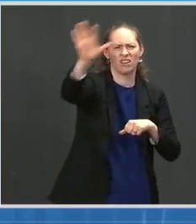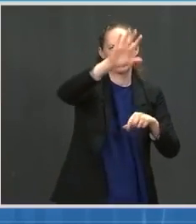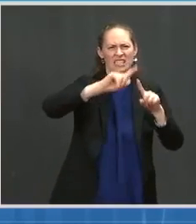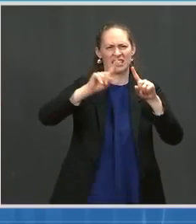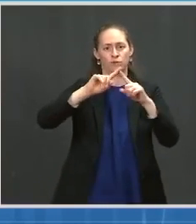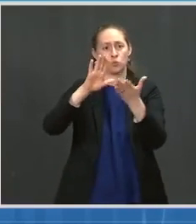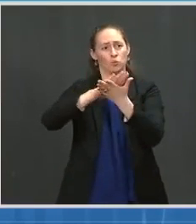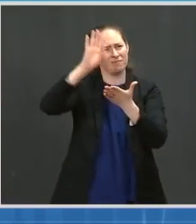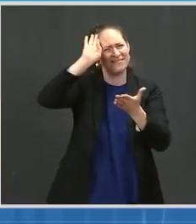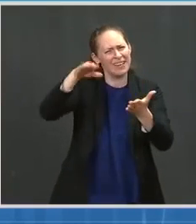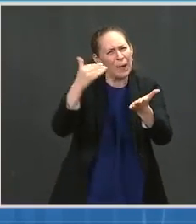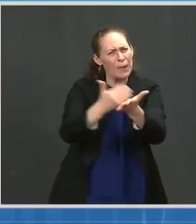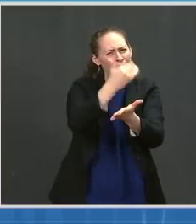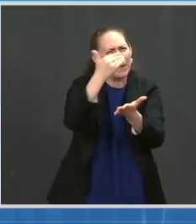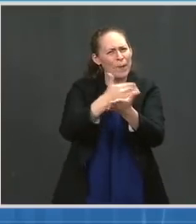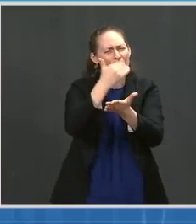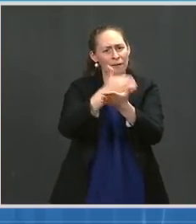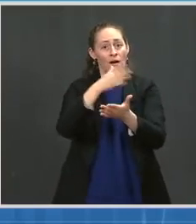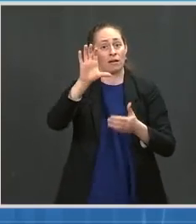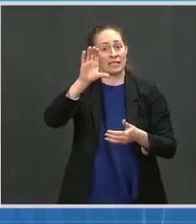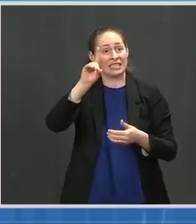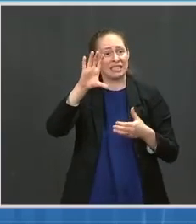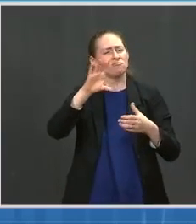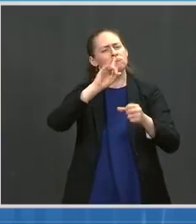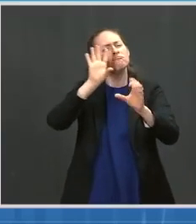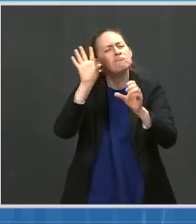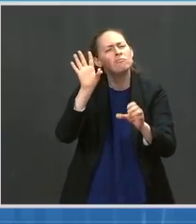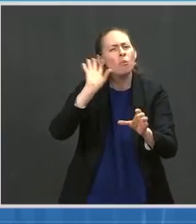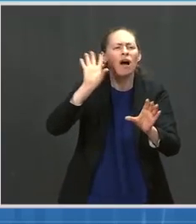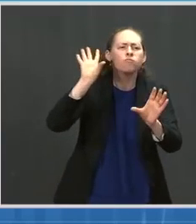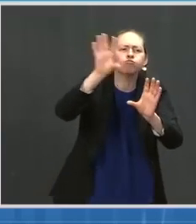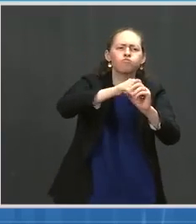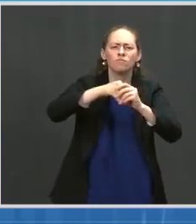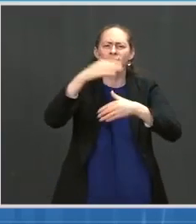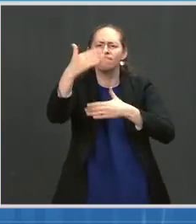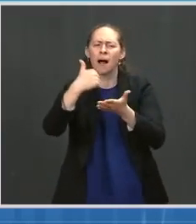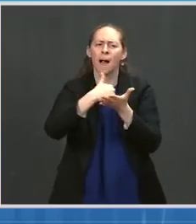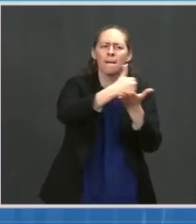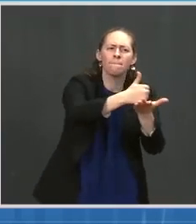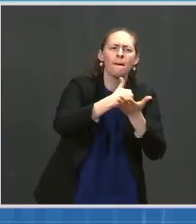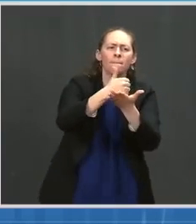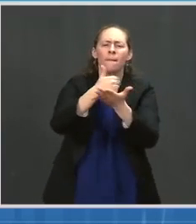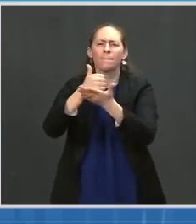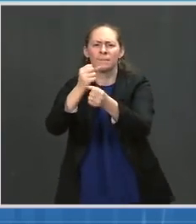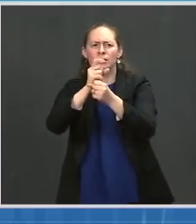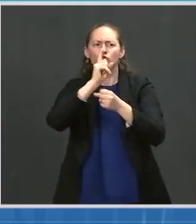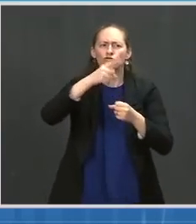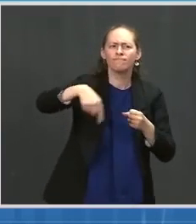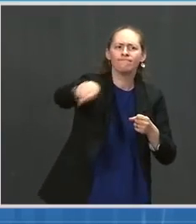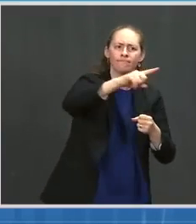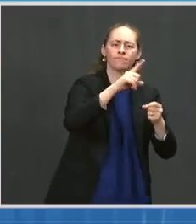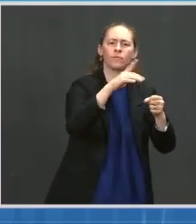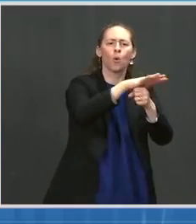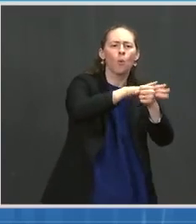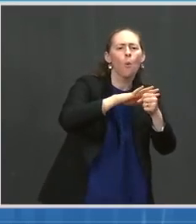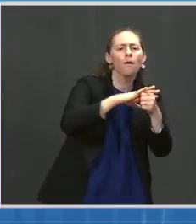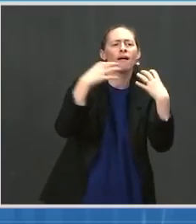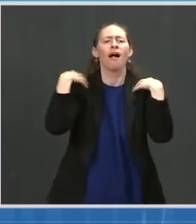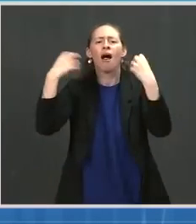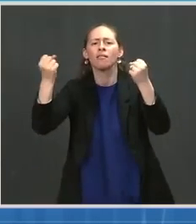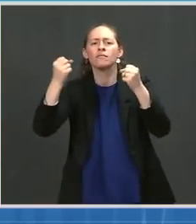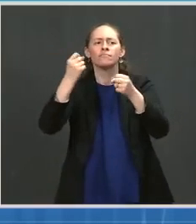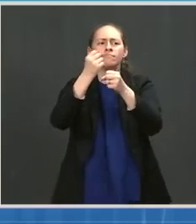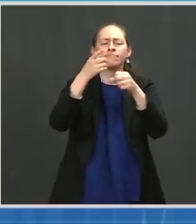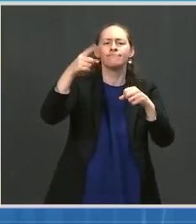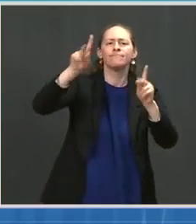CDC is committed to continue our work alongside state and local health departments by providing technical assistance and support to